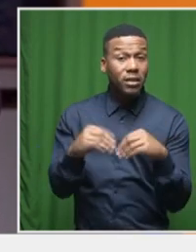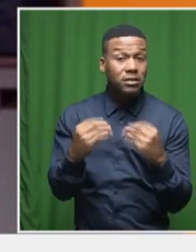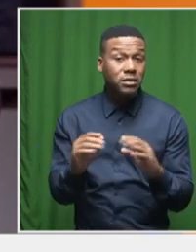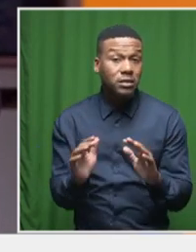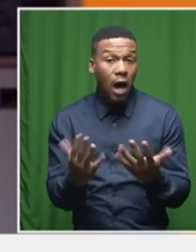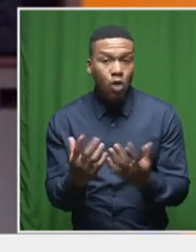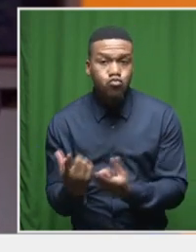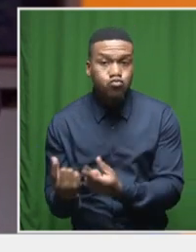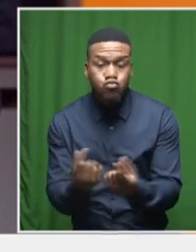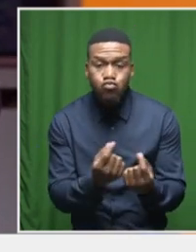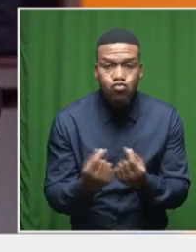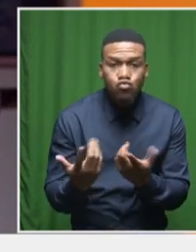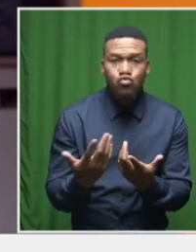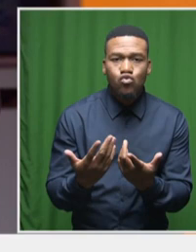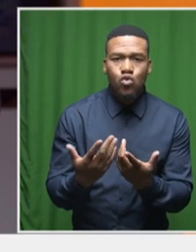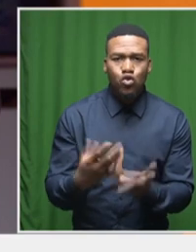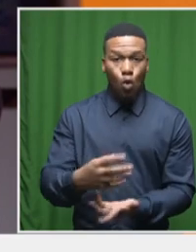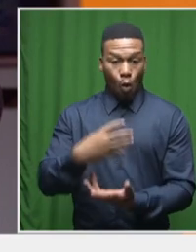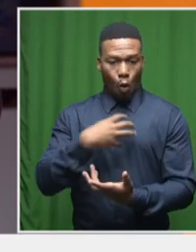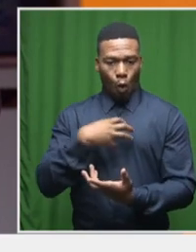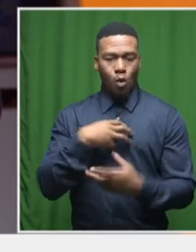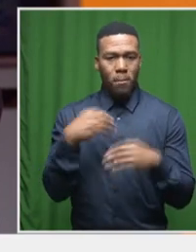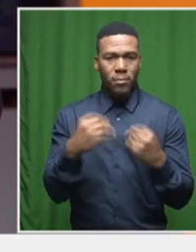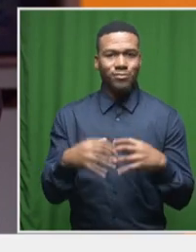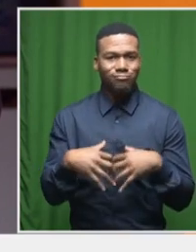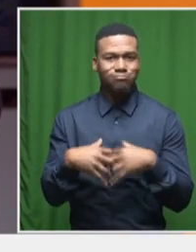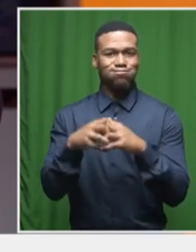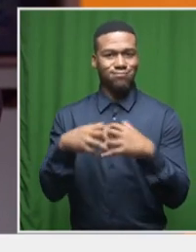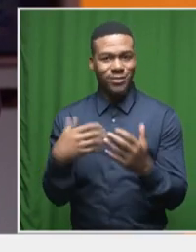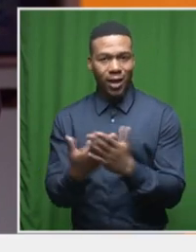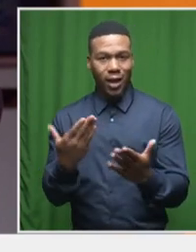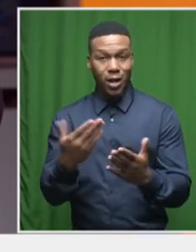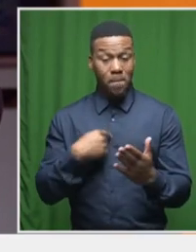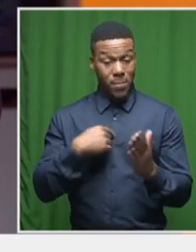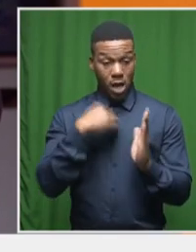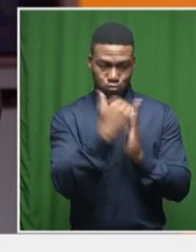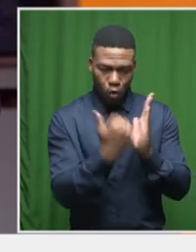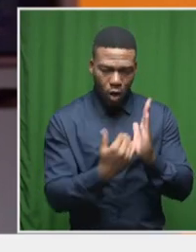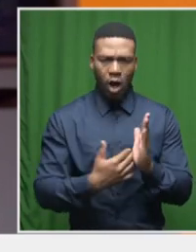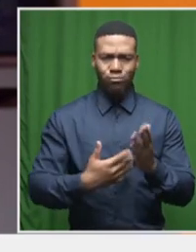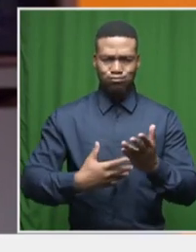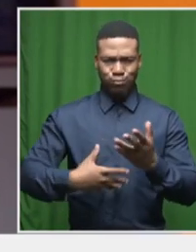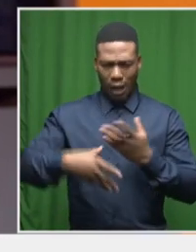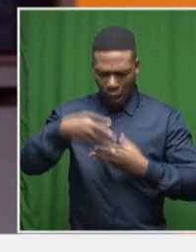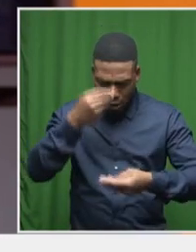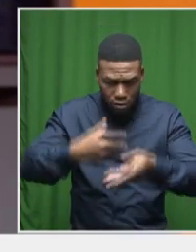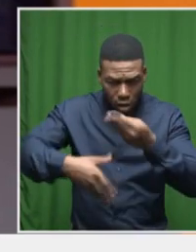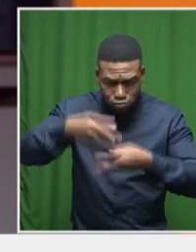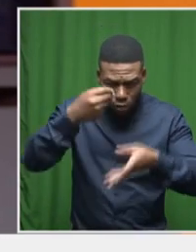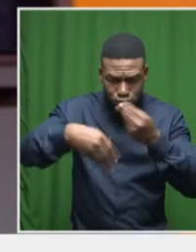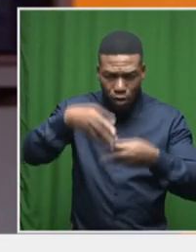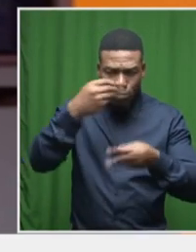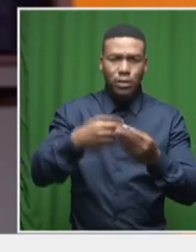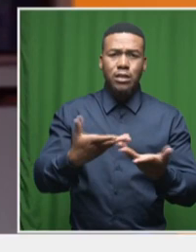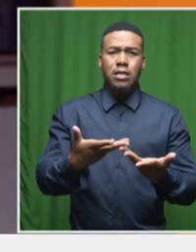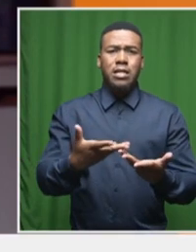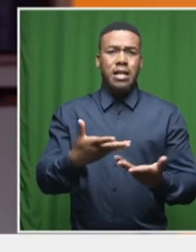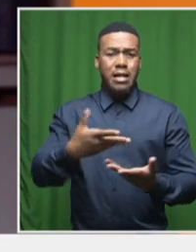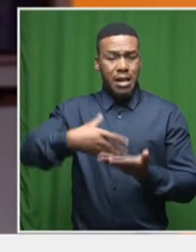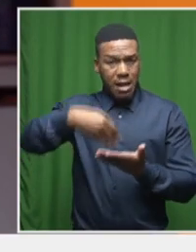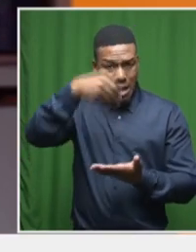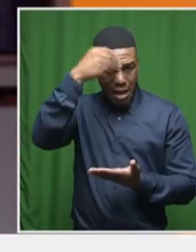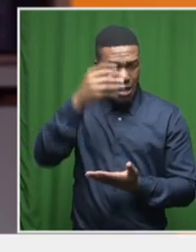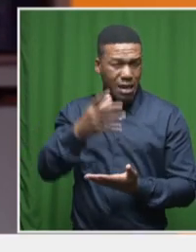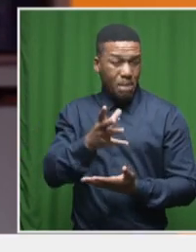own entrepreneurs. Mm-hmm. And throughout the program, I was able to learn so much in a short period of time. I think the program only lasted